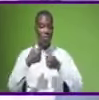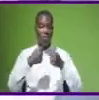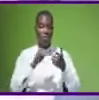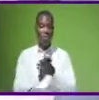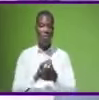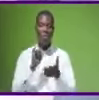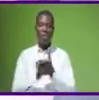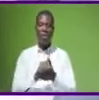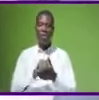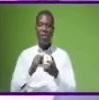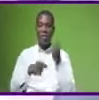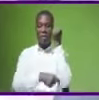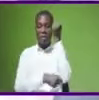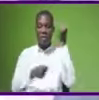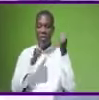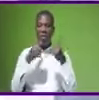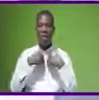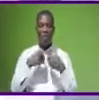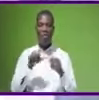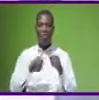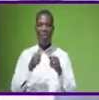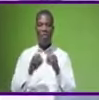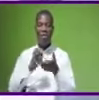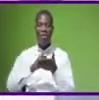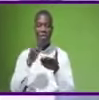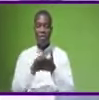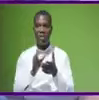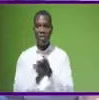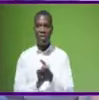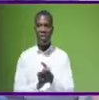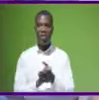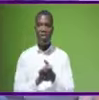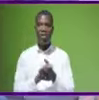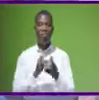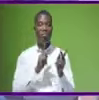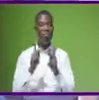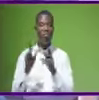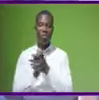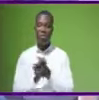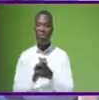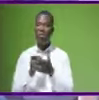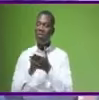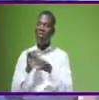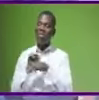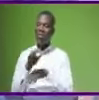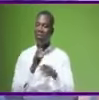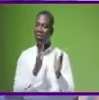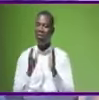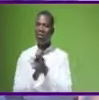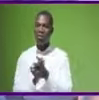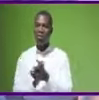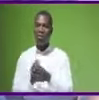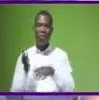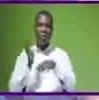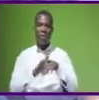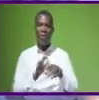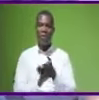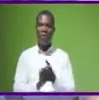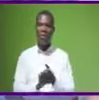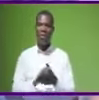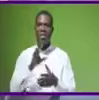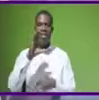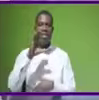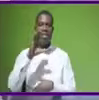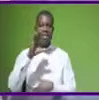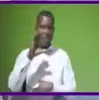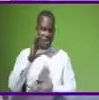say o ye kromfo ebra wo ni evidence. They are prepare your rate of sermons. Na rate of sermons no attacking the CEO who is